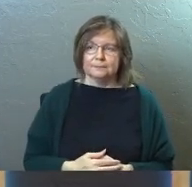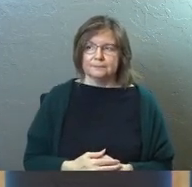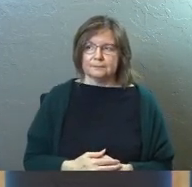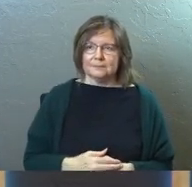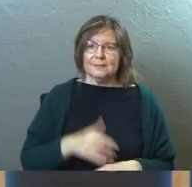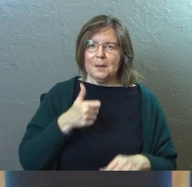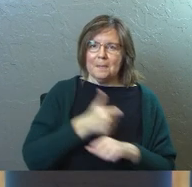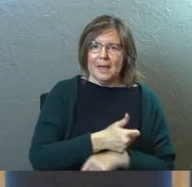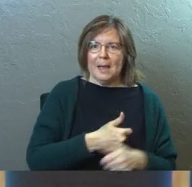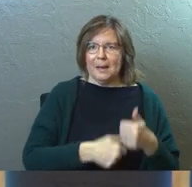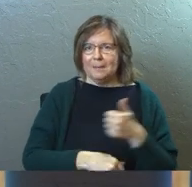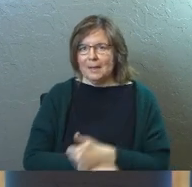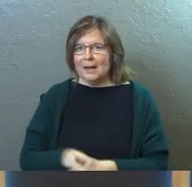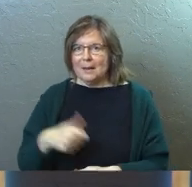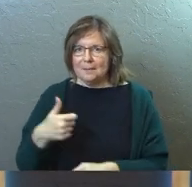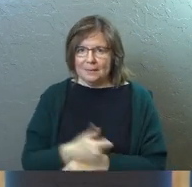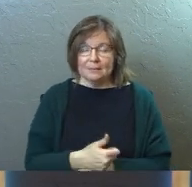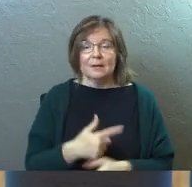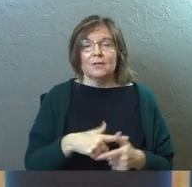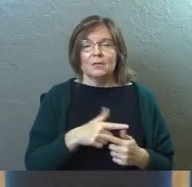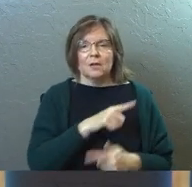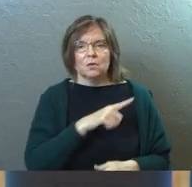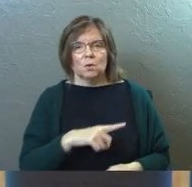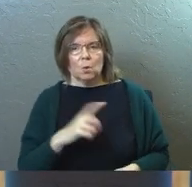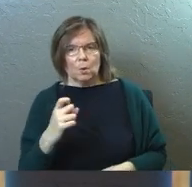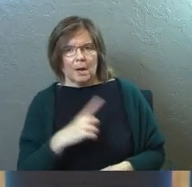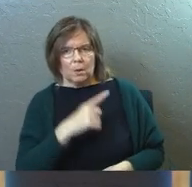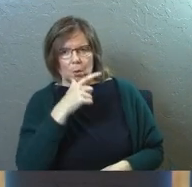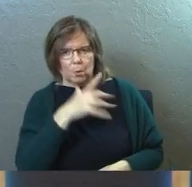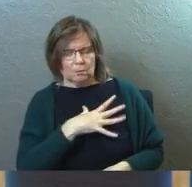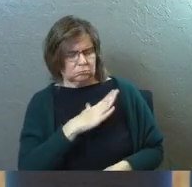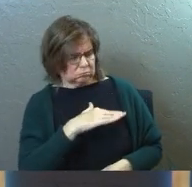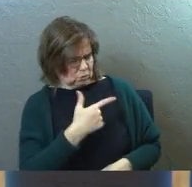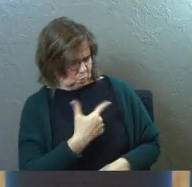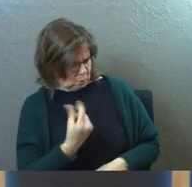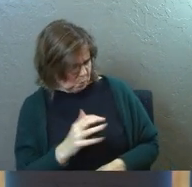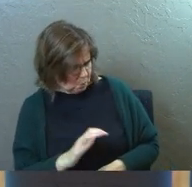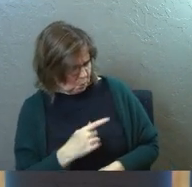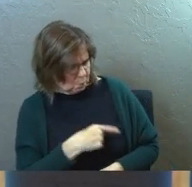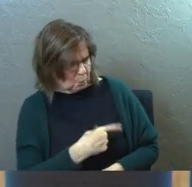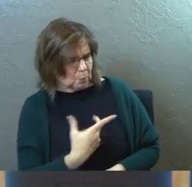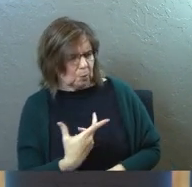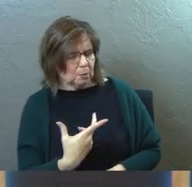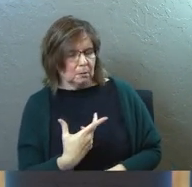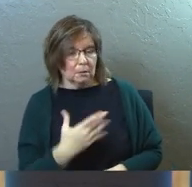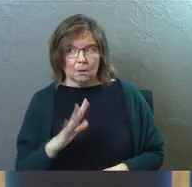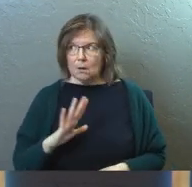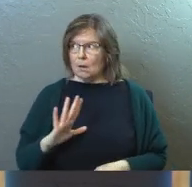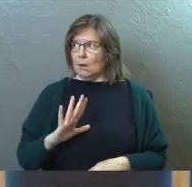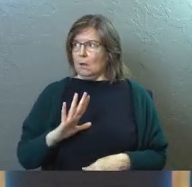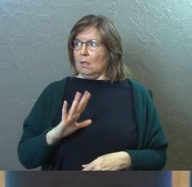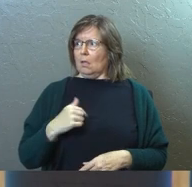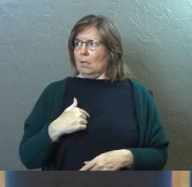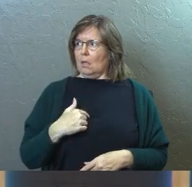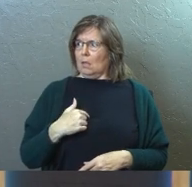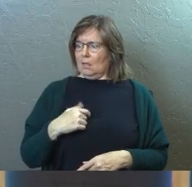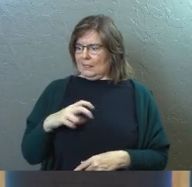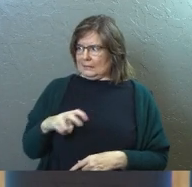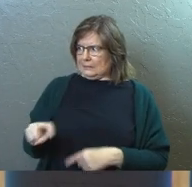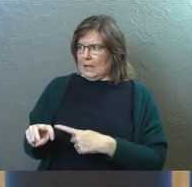The blame game. Then the Lord God asked the woman, "What have you done?" "Well, the serpent deceived